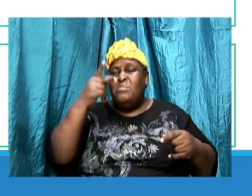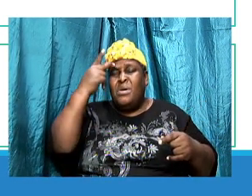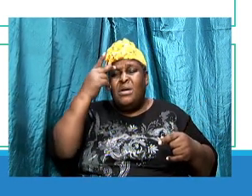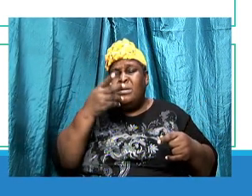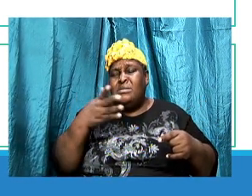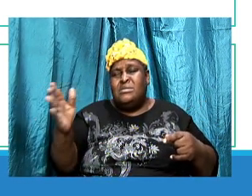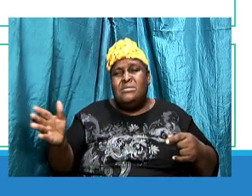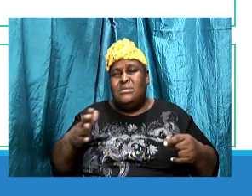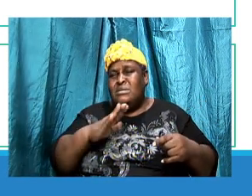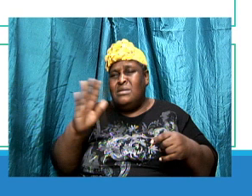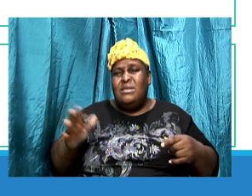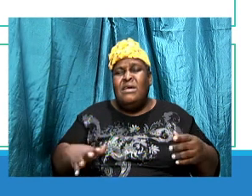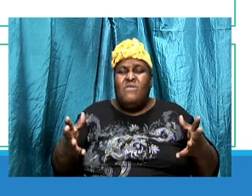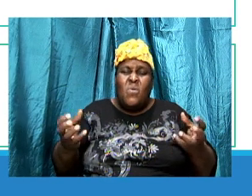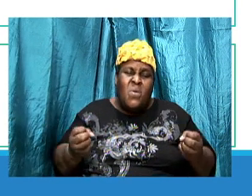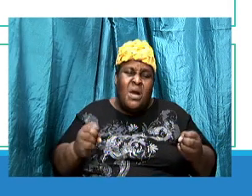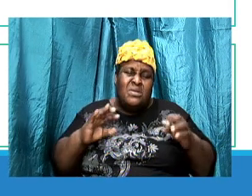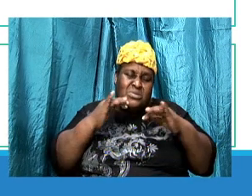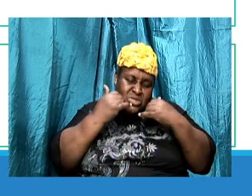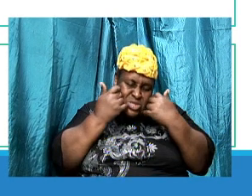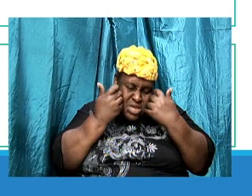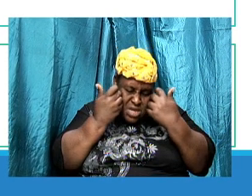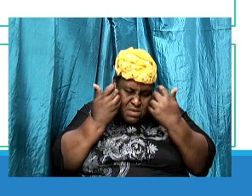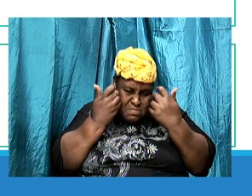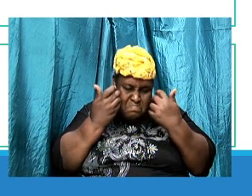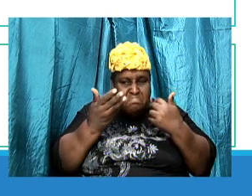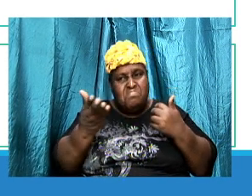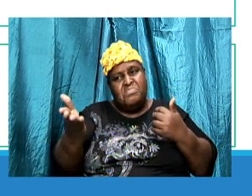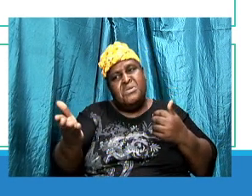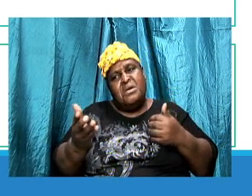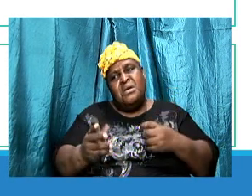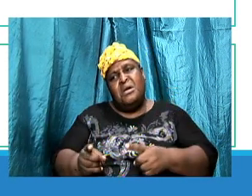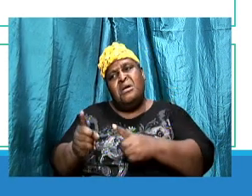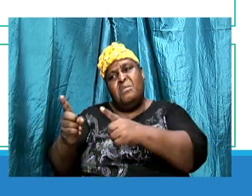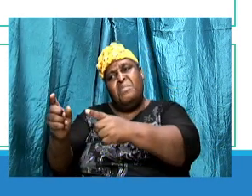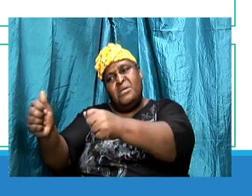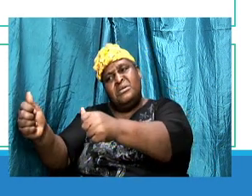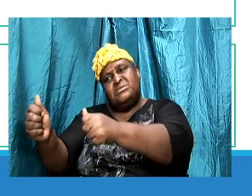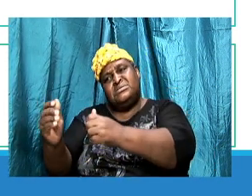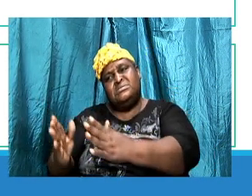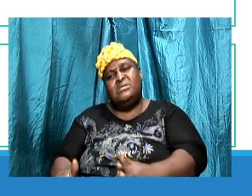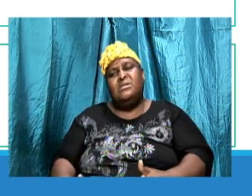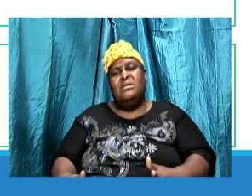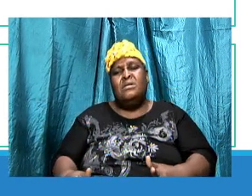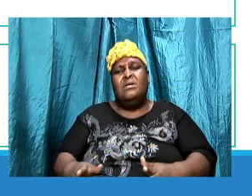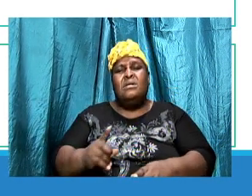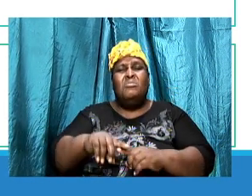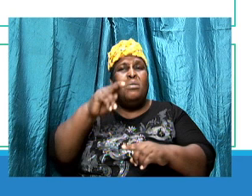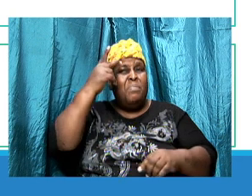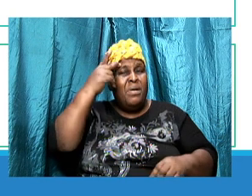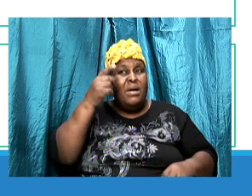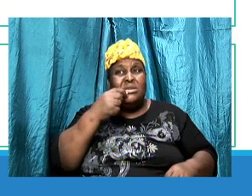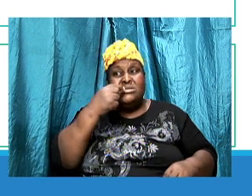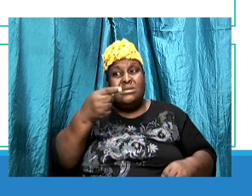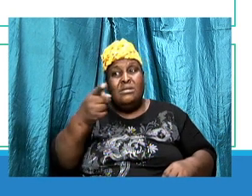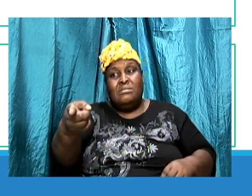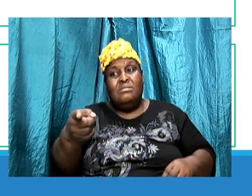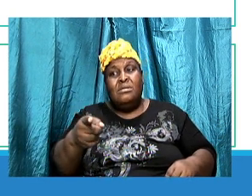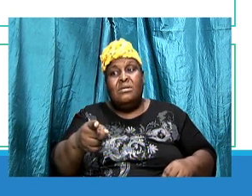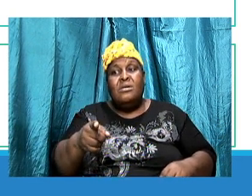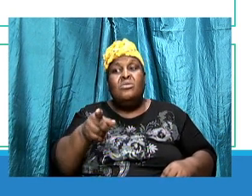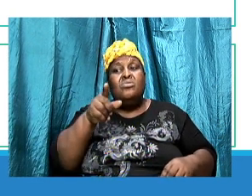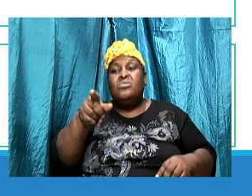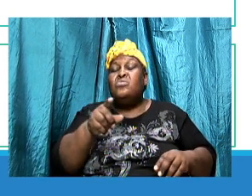to belittle the apostles, but he just wanted them to know that, look here, you shouldn't be worshiping us. You shouldn't be worshiping